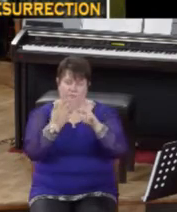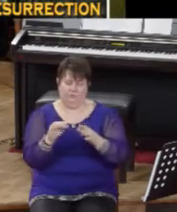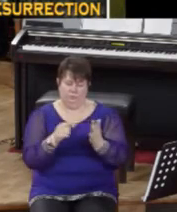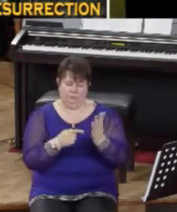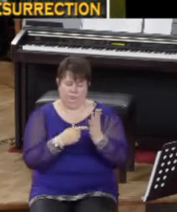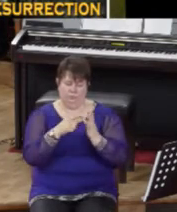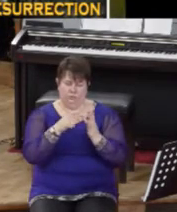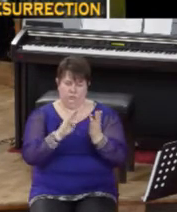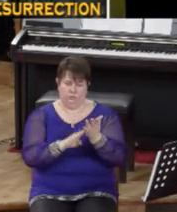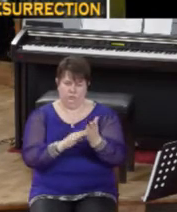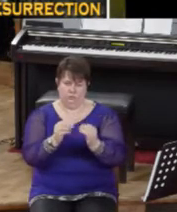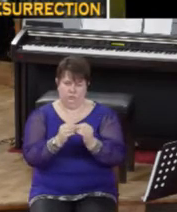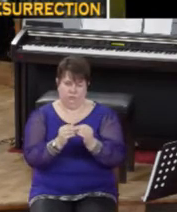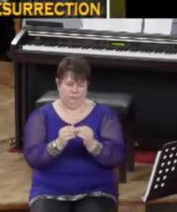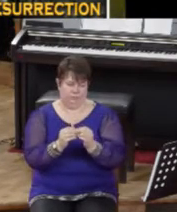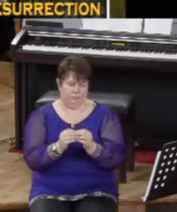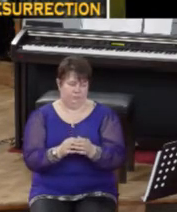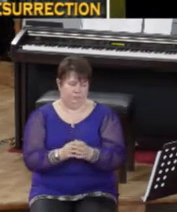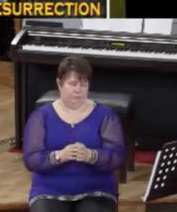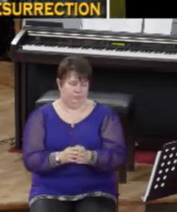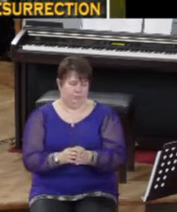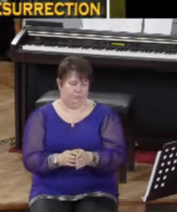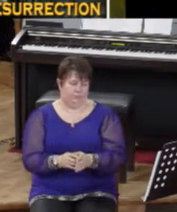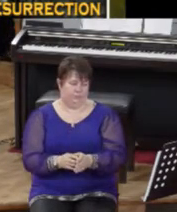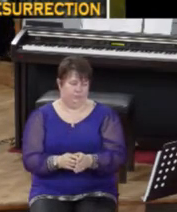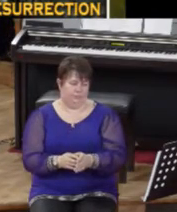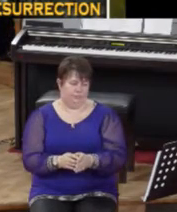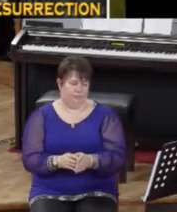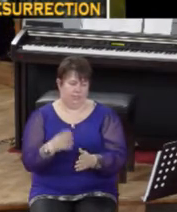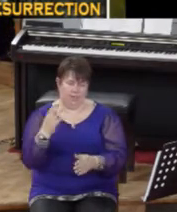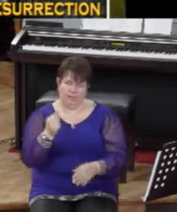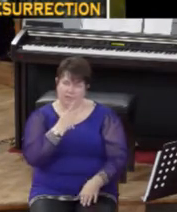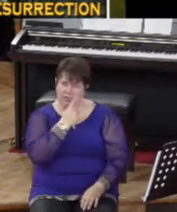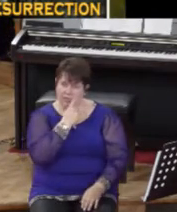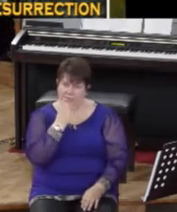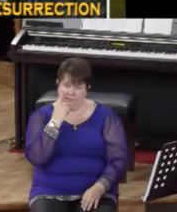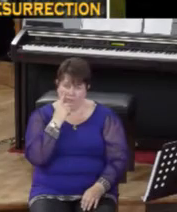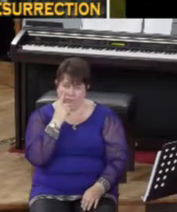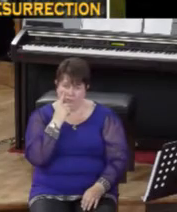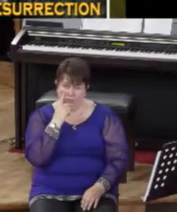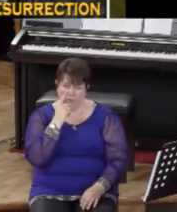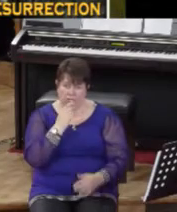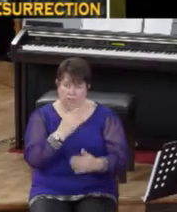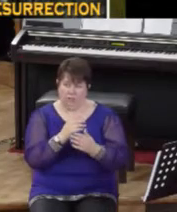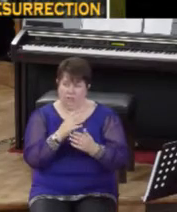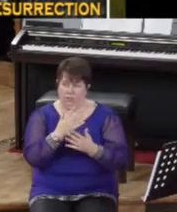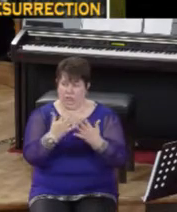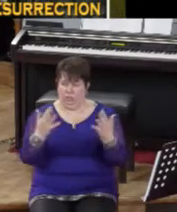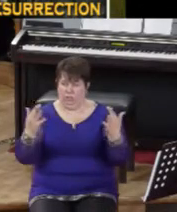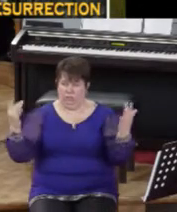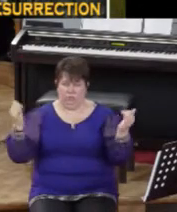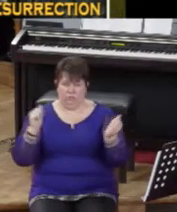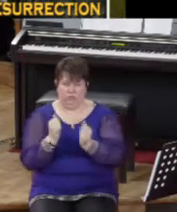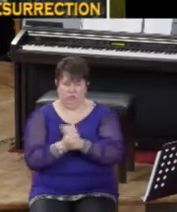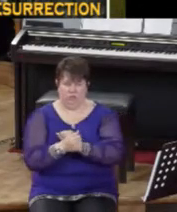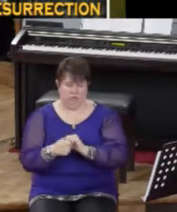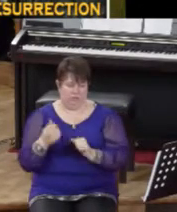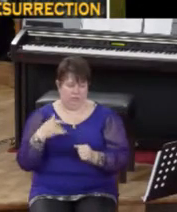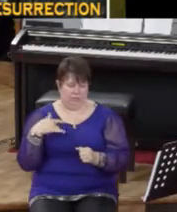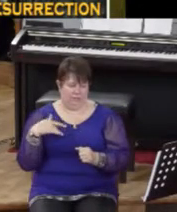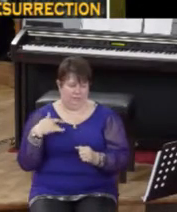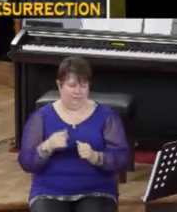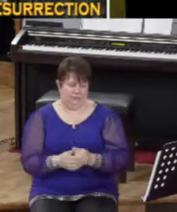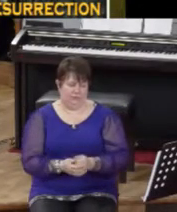tomb, we have the evidence of changed lives.